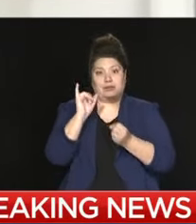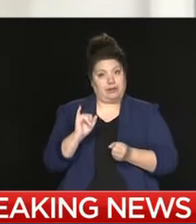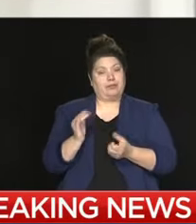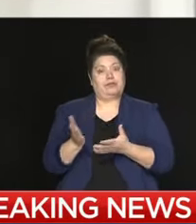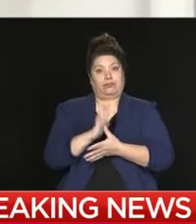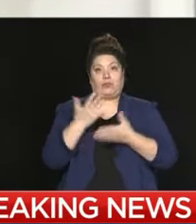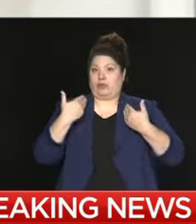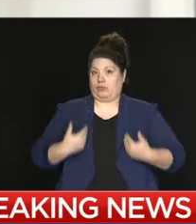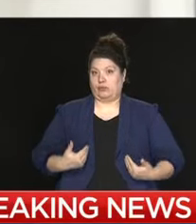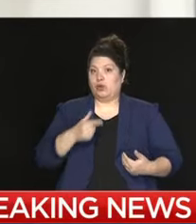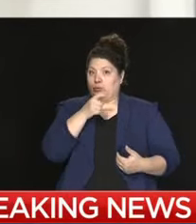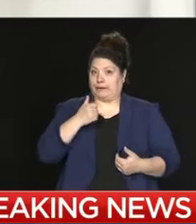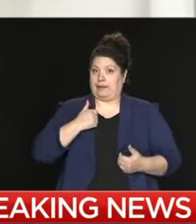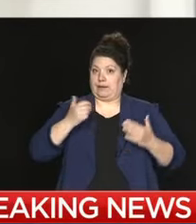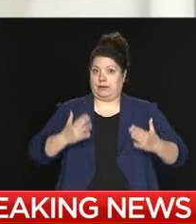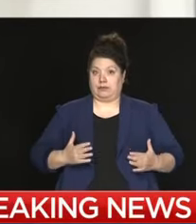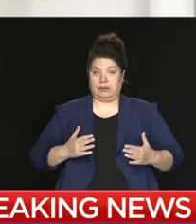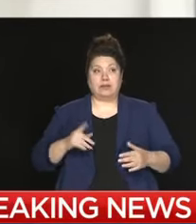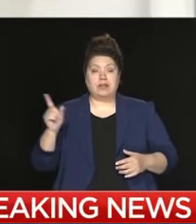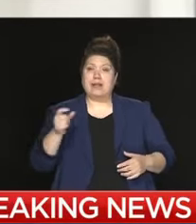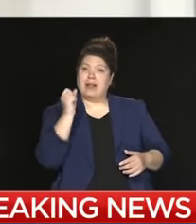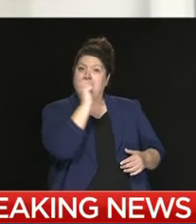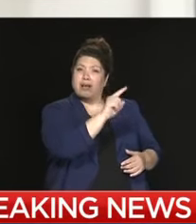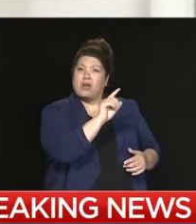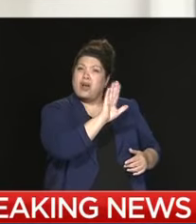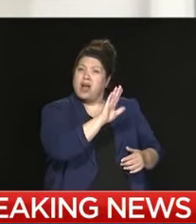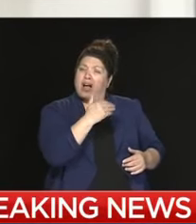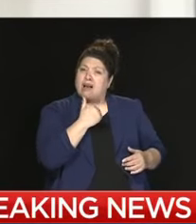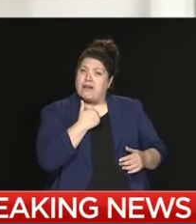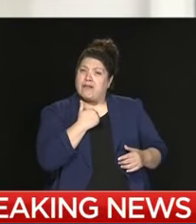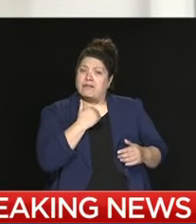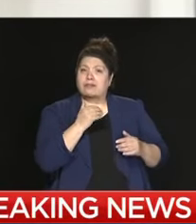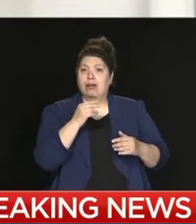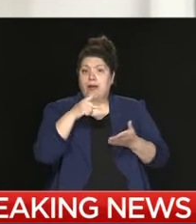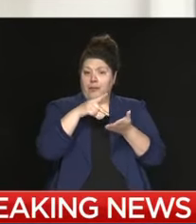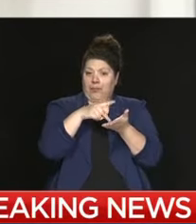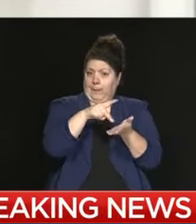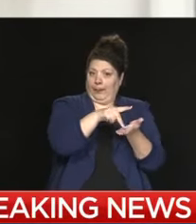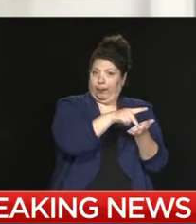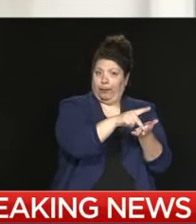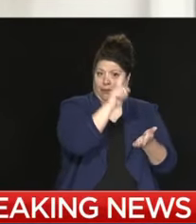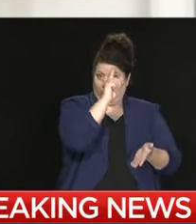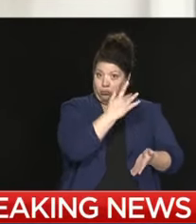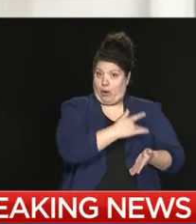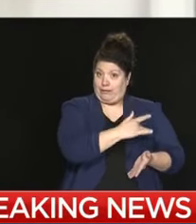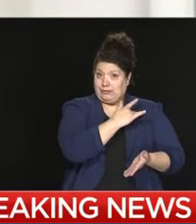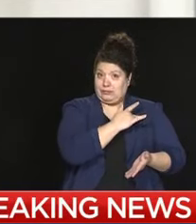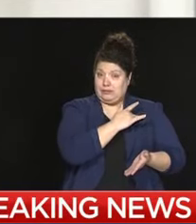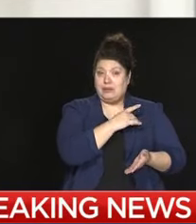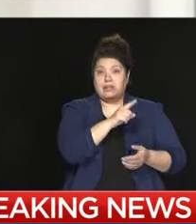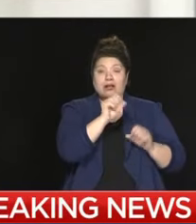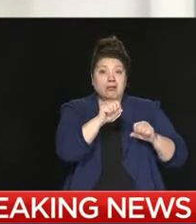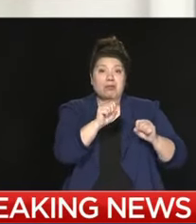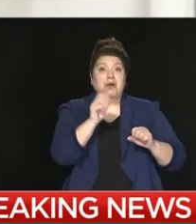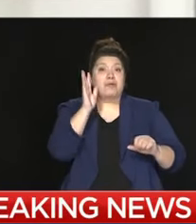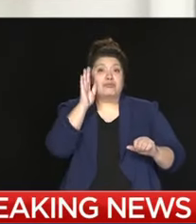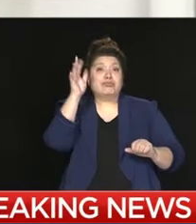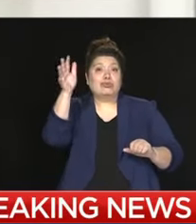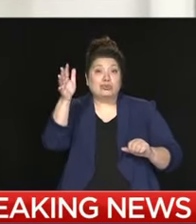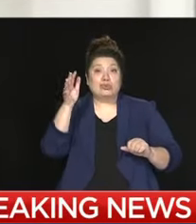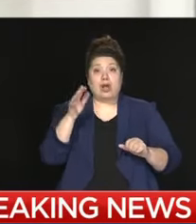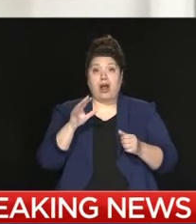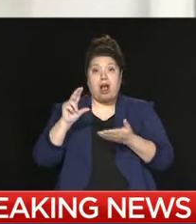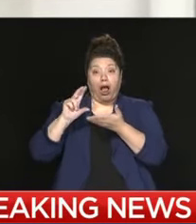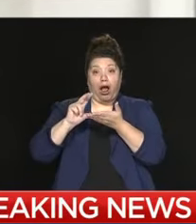Premier Higgs also says he fears that equalization payments that some provinces have come to rely on will be less lucrative in the